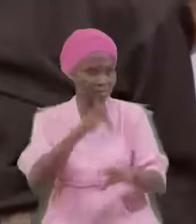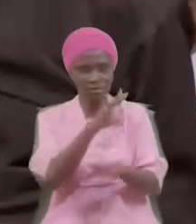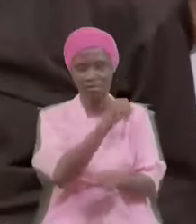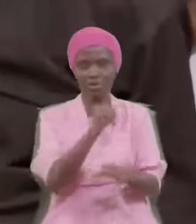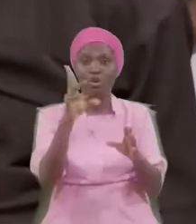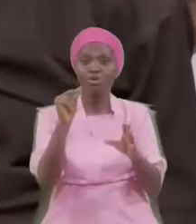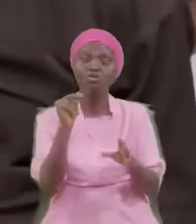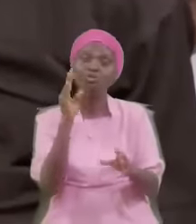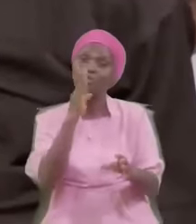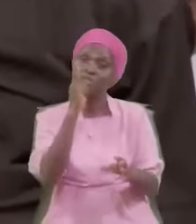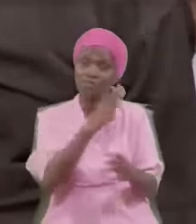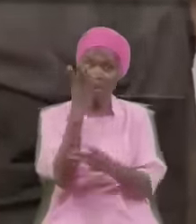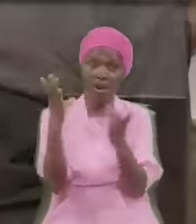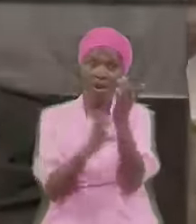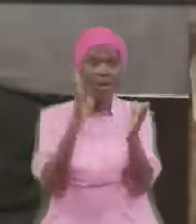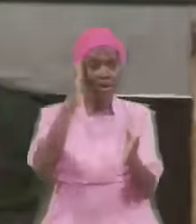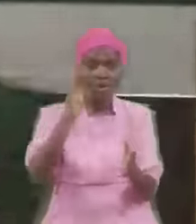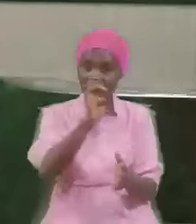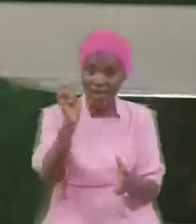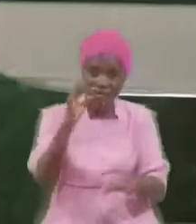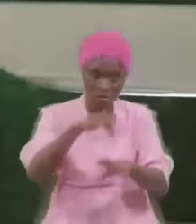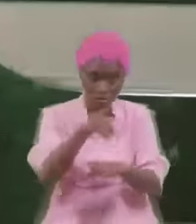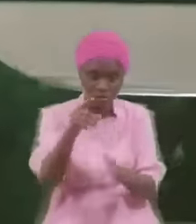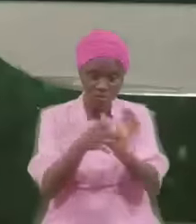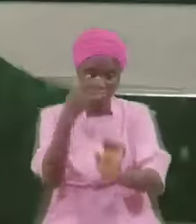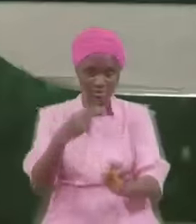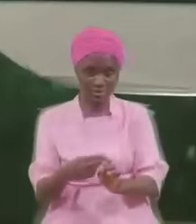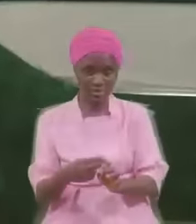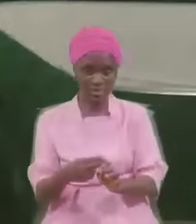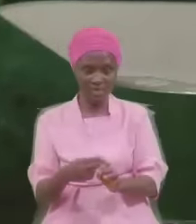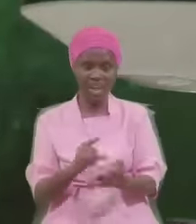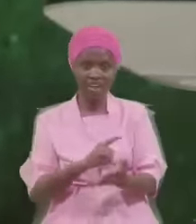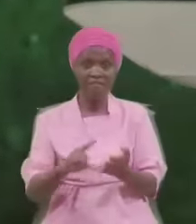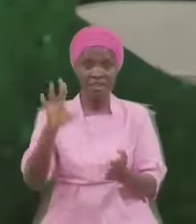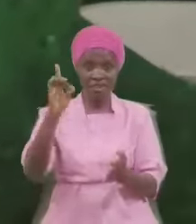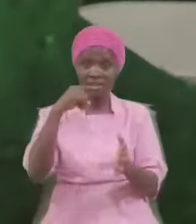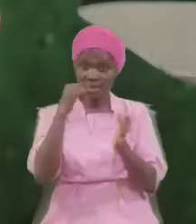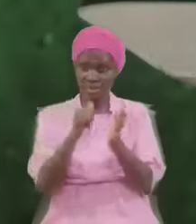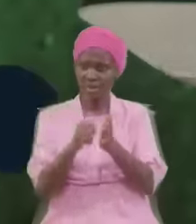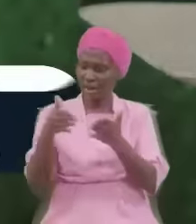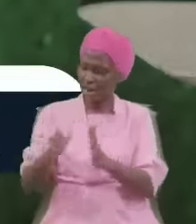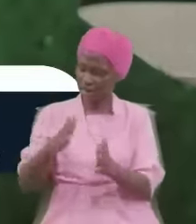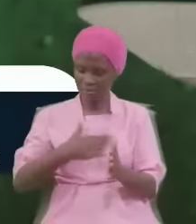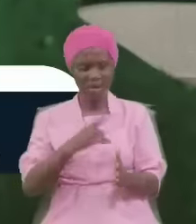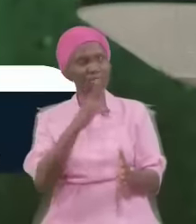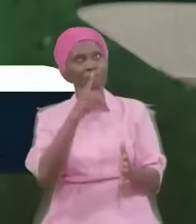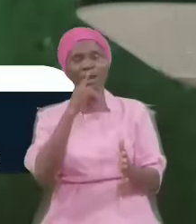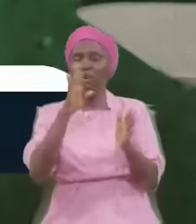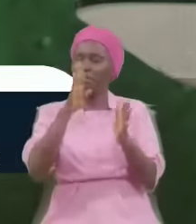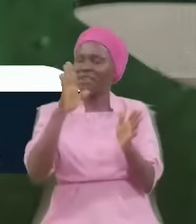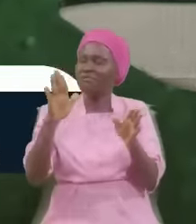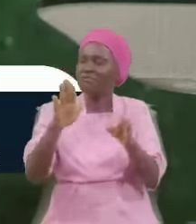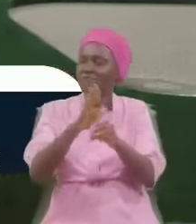at verse 8. In verse 8, "Let my mouth be filled rich with thy